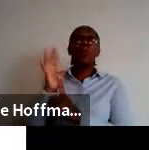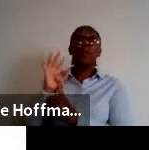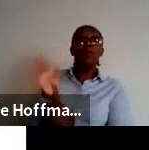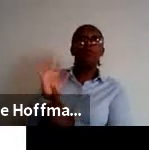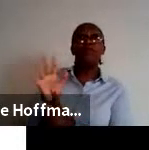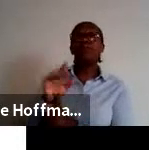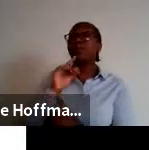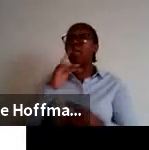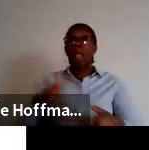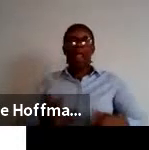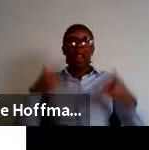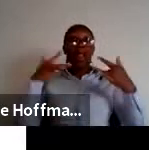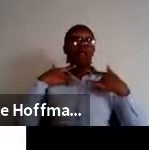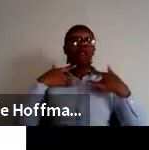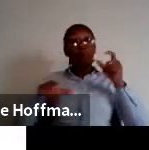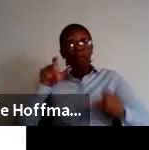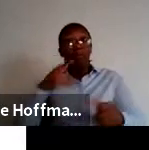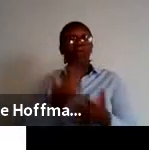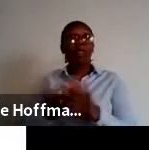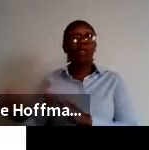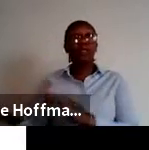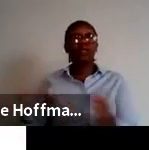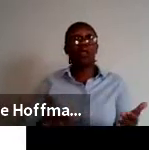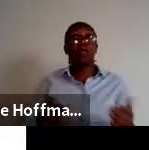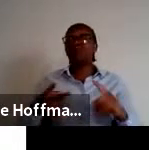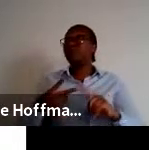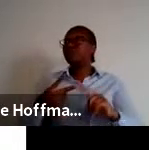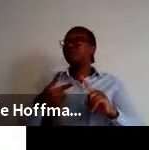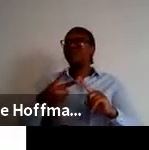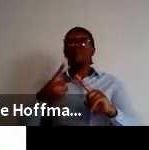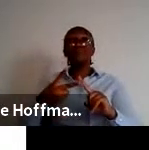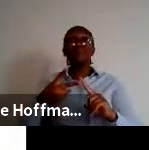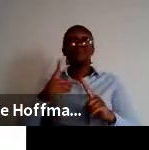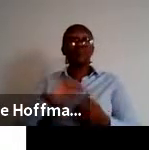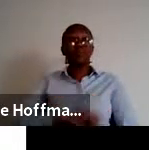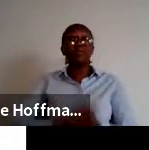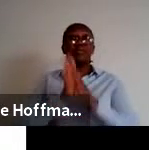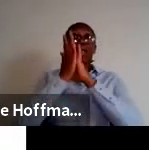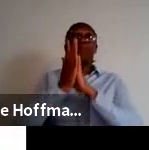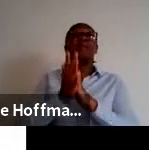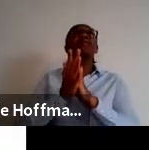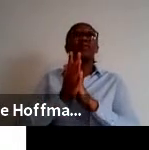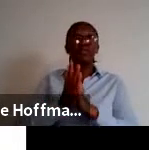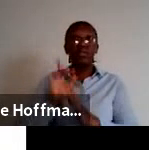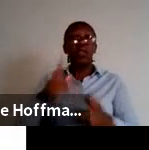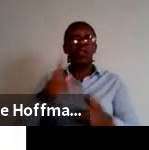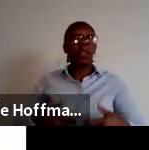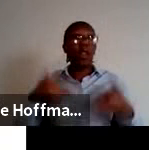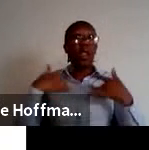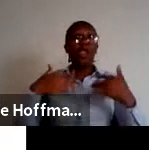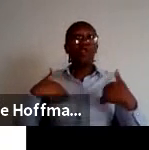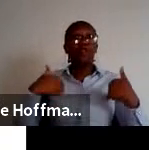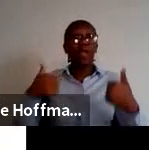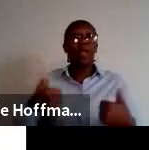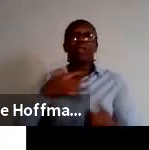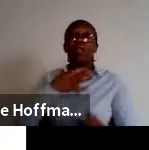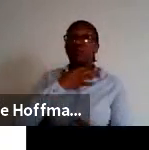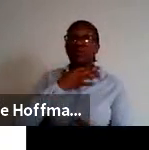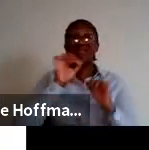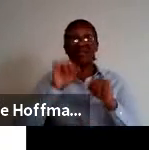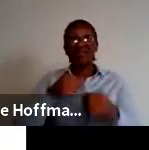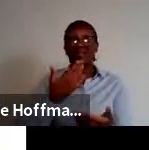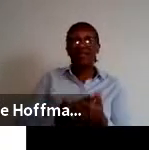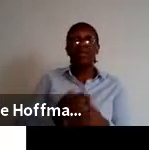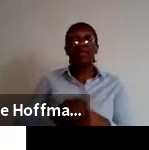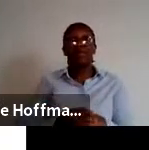be lost in the process. It can cause damages that are going to cause chronic diseases to people. Some